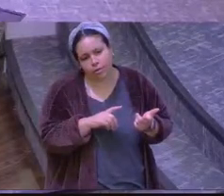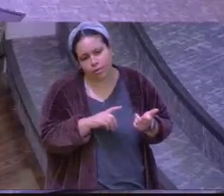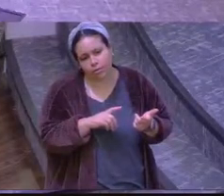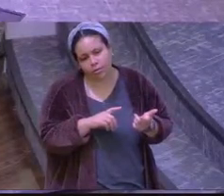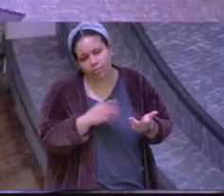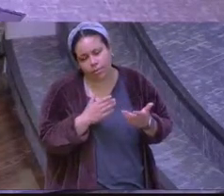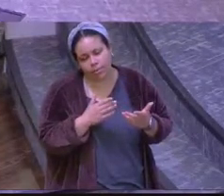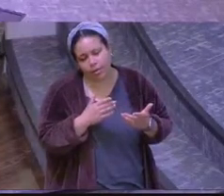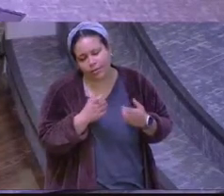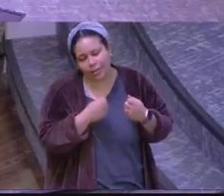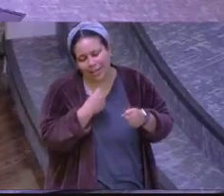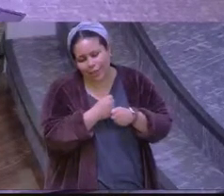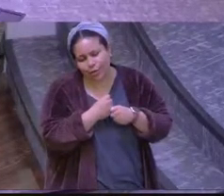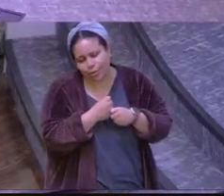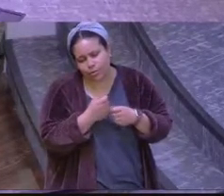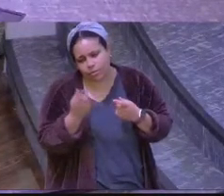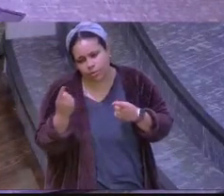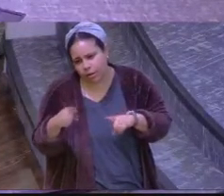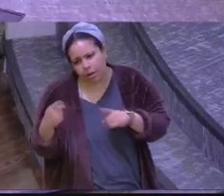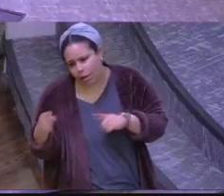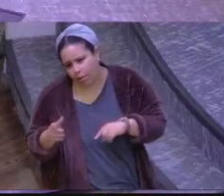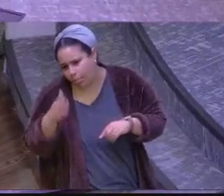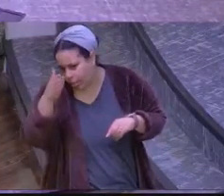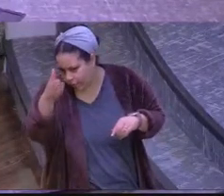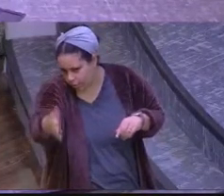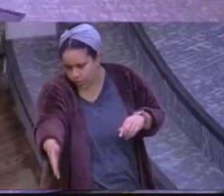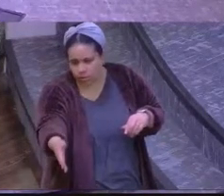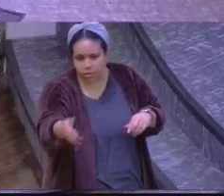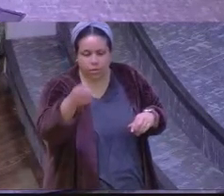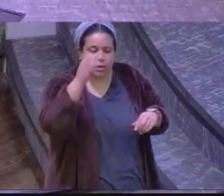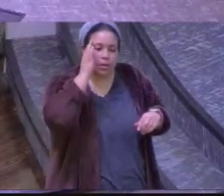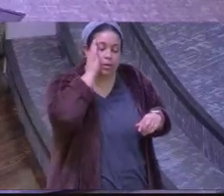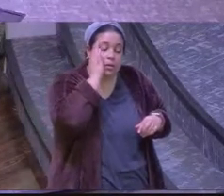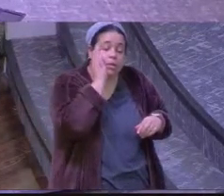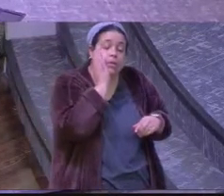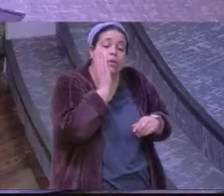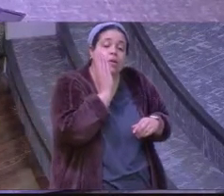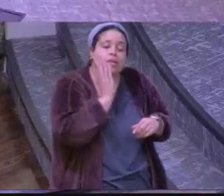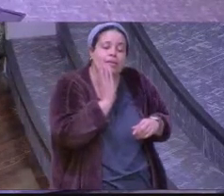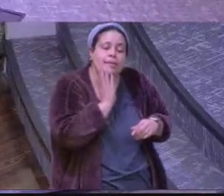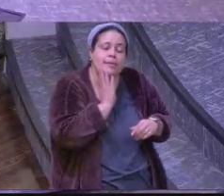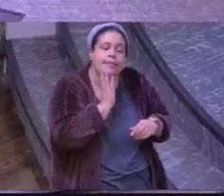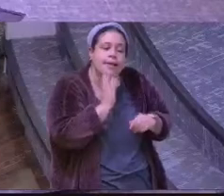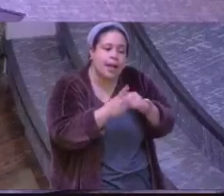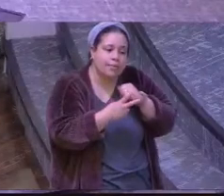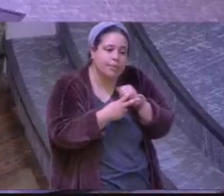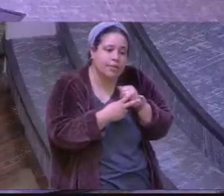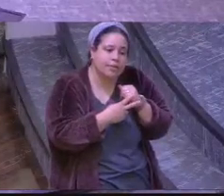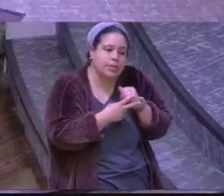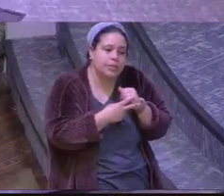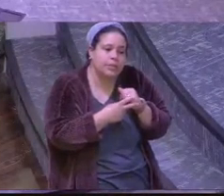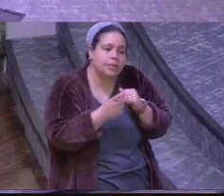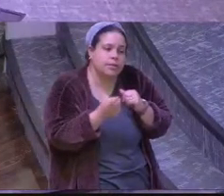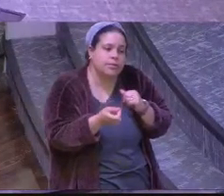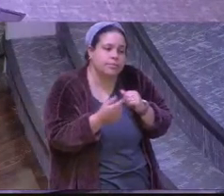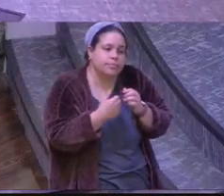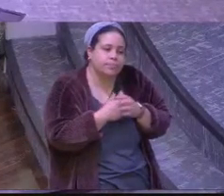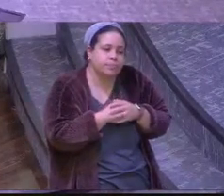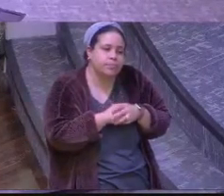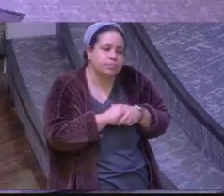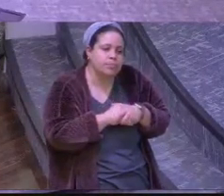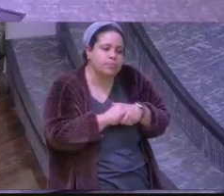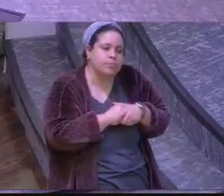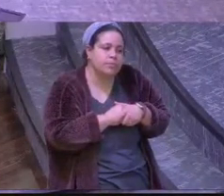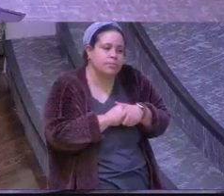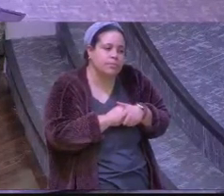years to come that sustainability work is actually going to bring savings to us. But I know a lot of times we get to put money up front to get that started. And